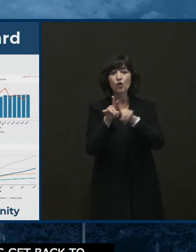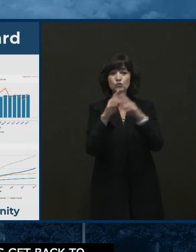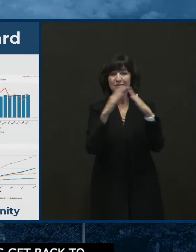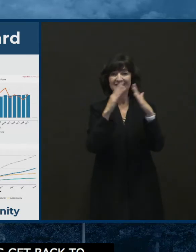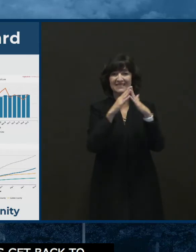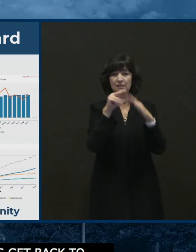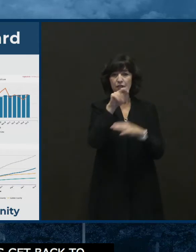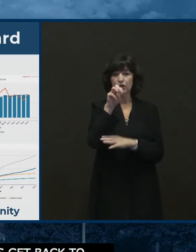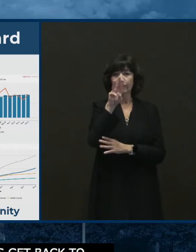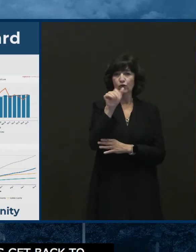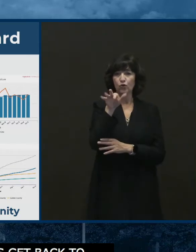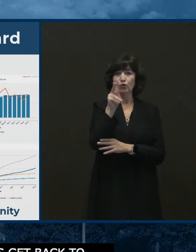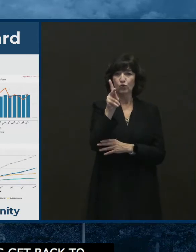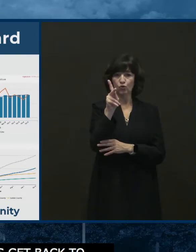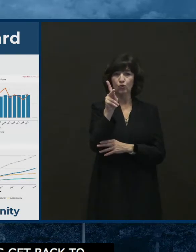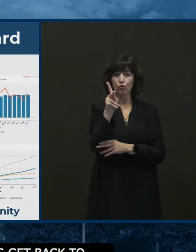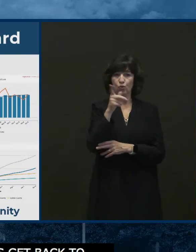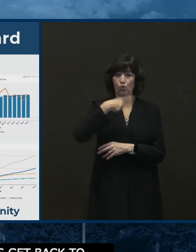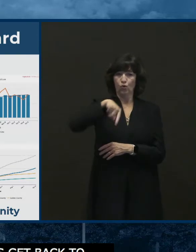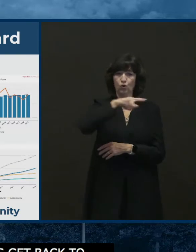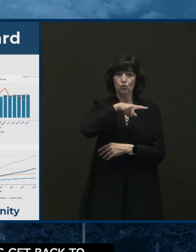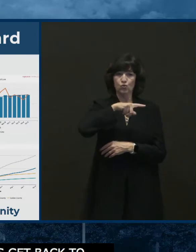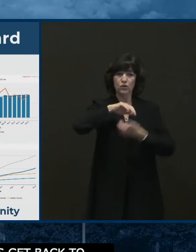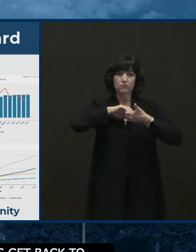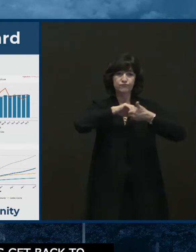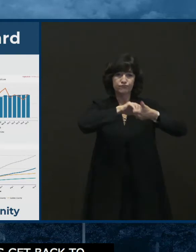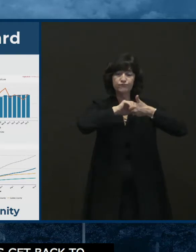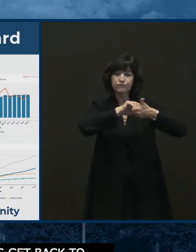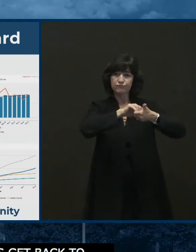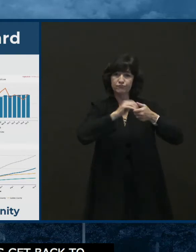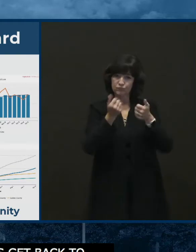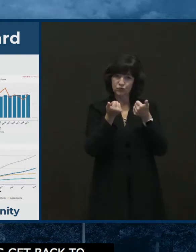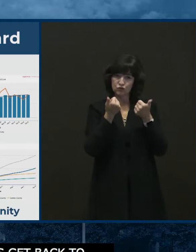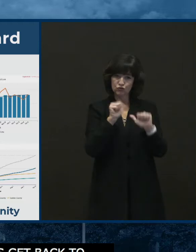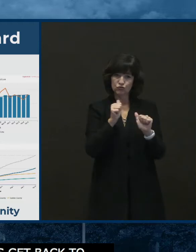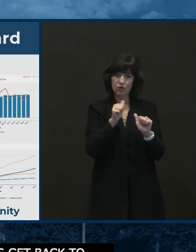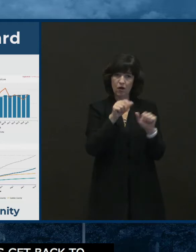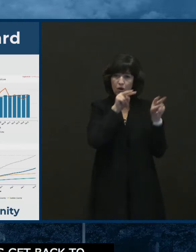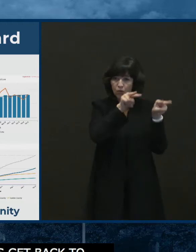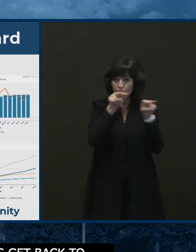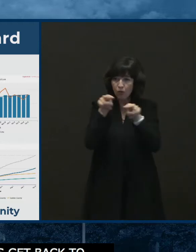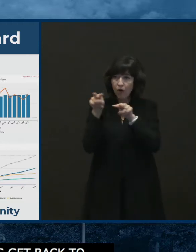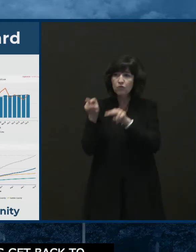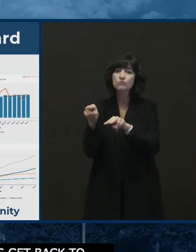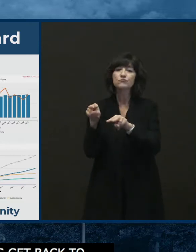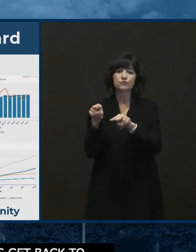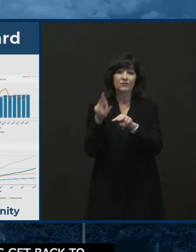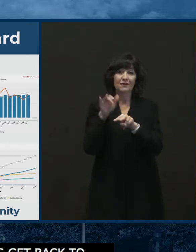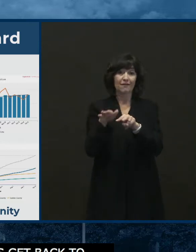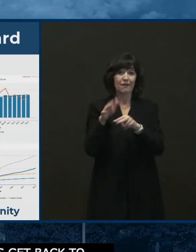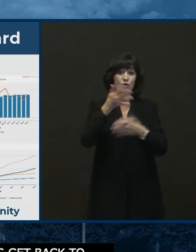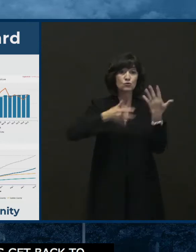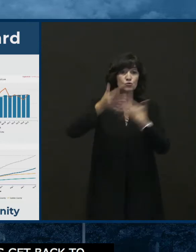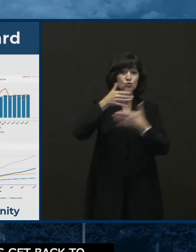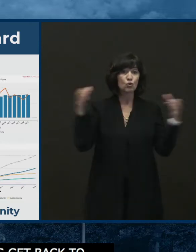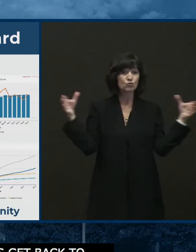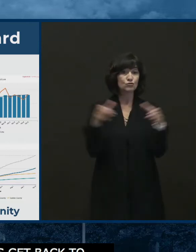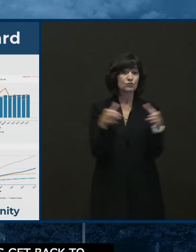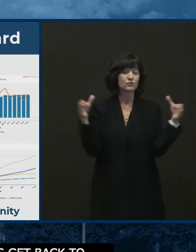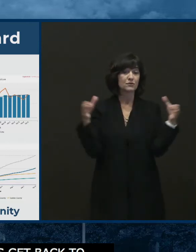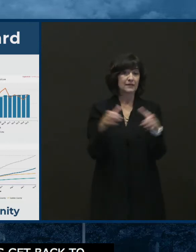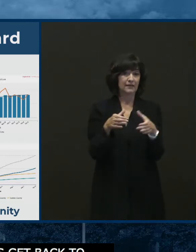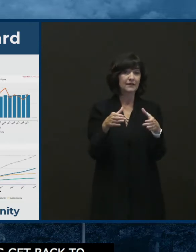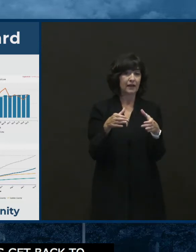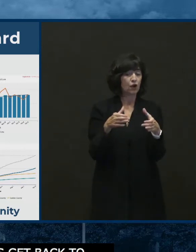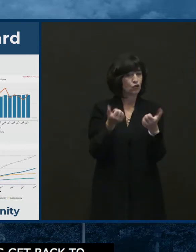Newark have combined forces and are really trying to enforce the off-campus social gatherings where so much of this